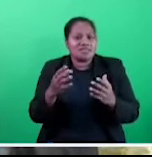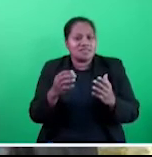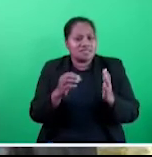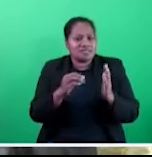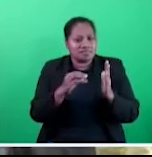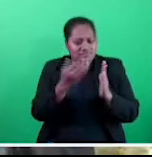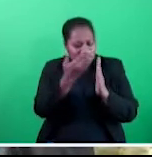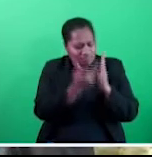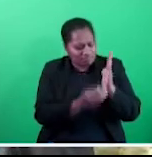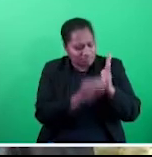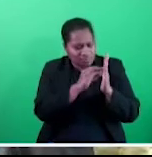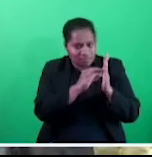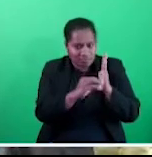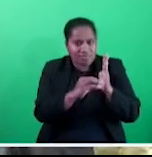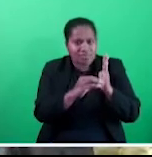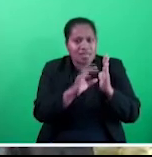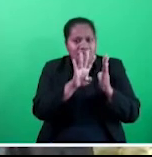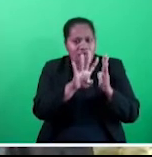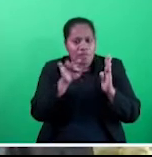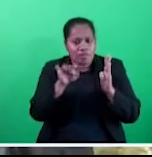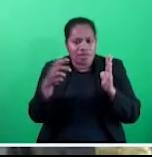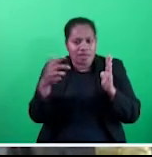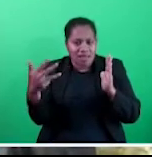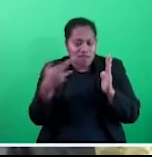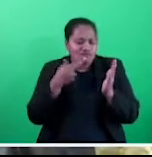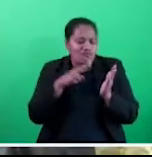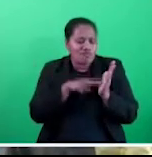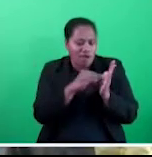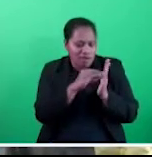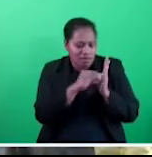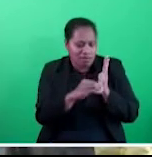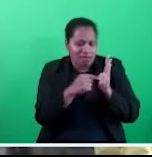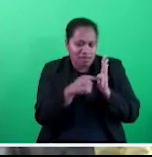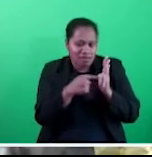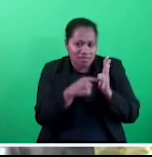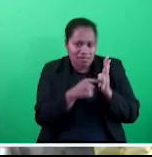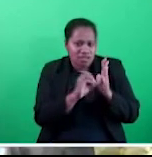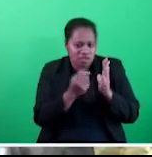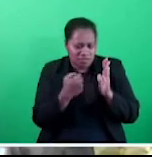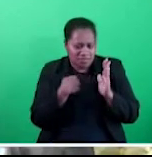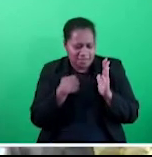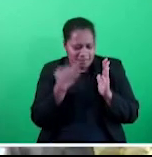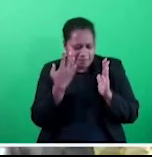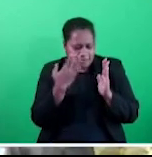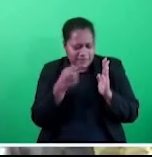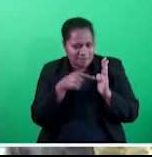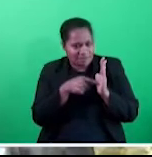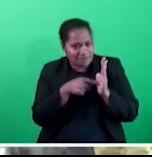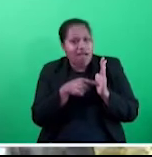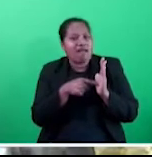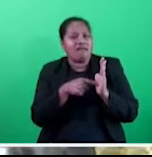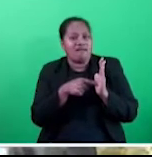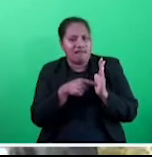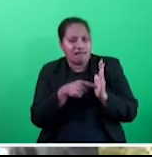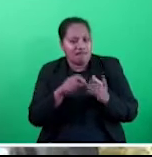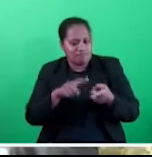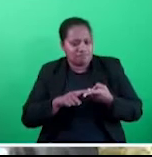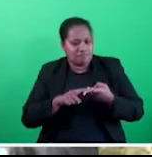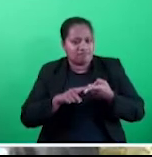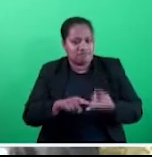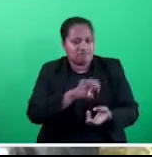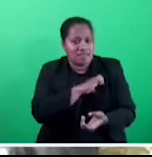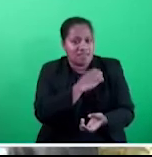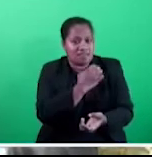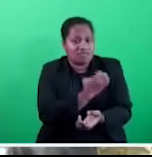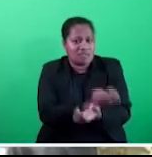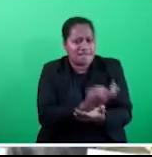4.9 of the report itself. And I'm talking in particular about the Sustainable Energy Financing